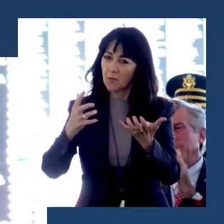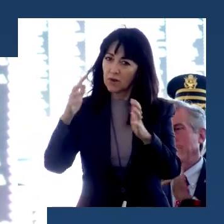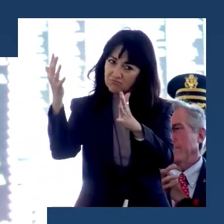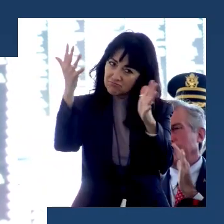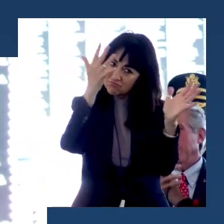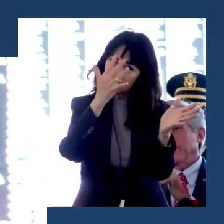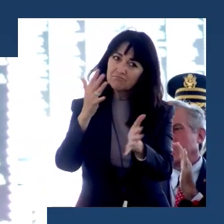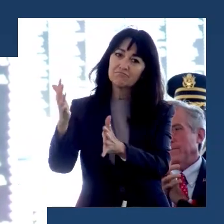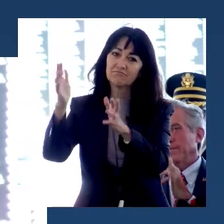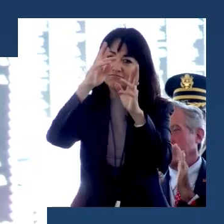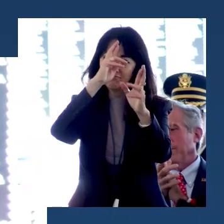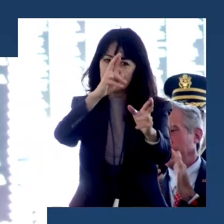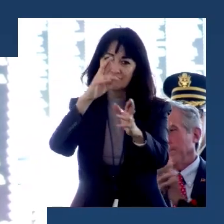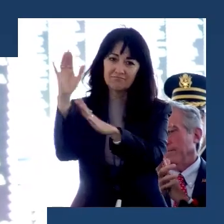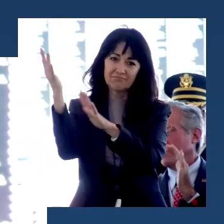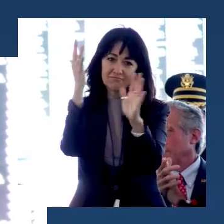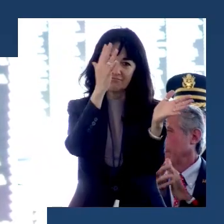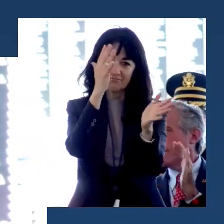applause.